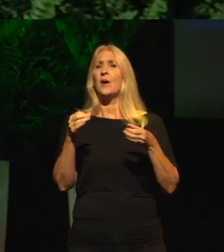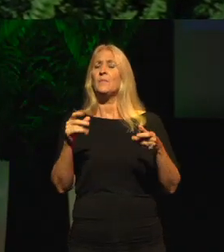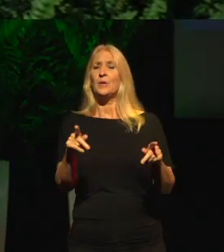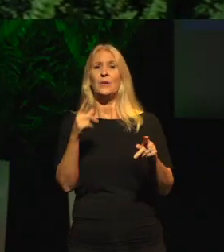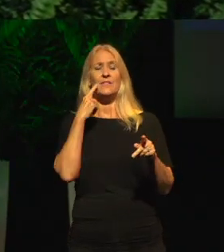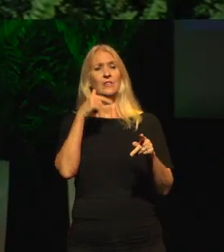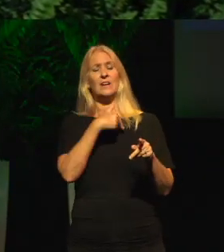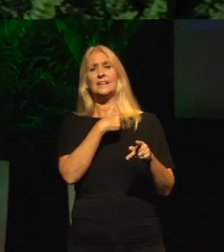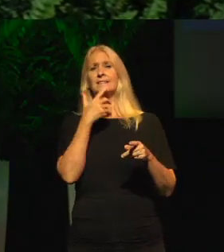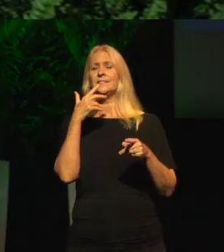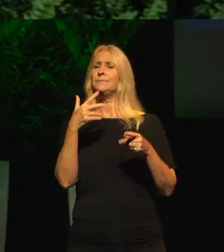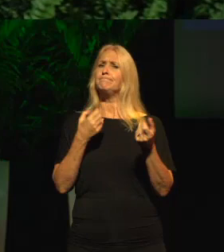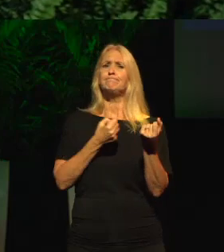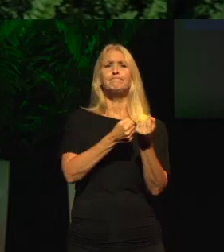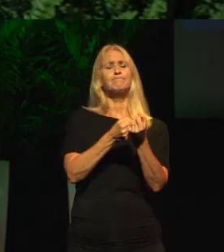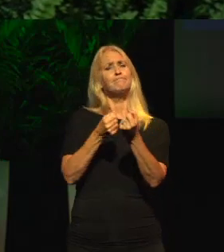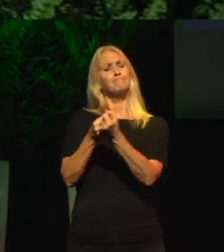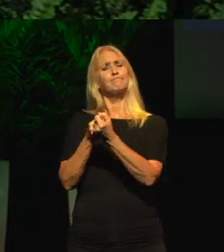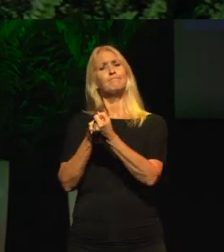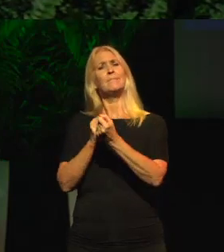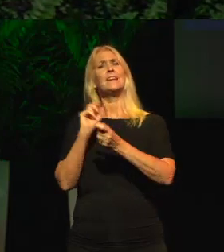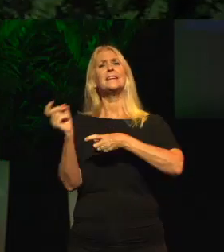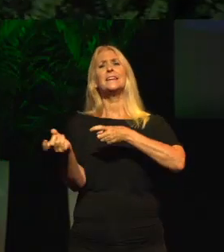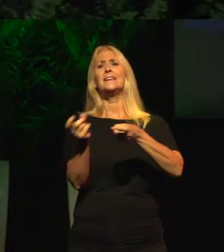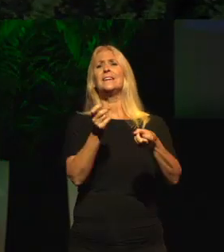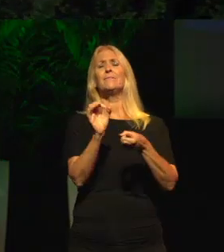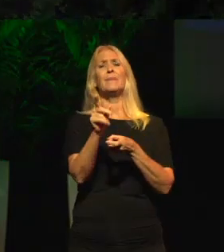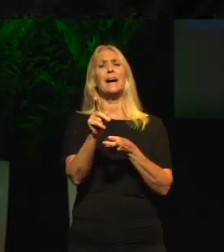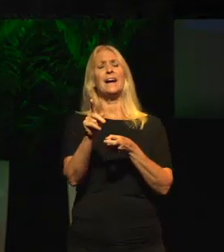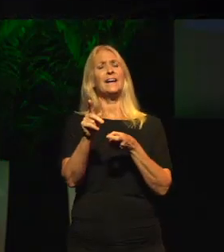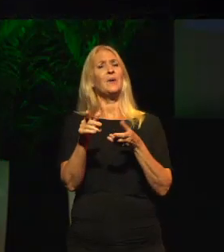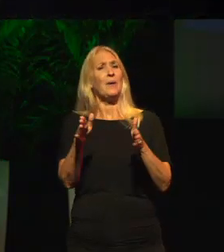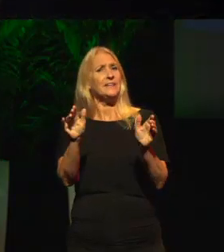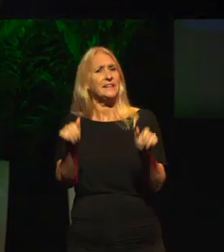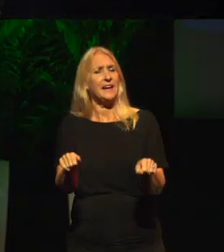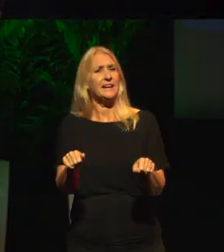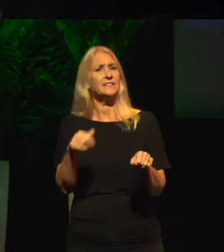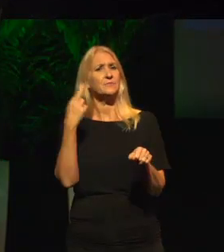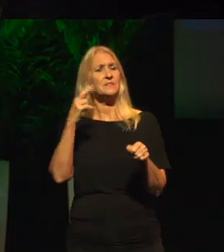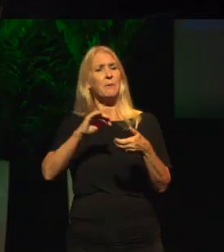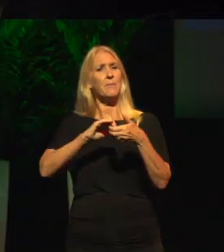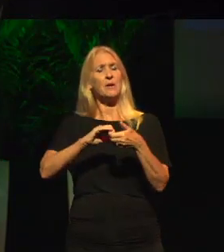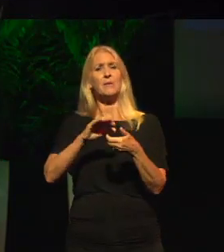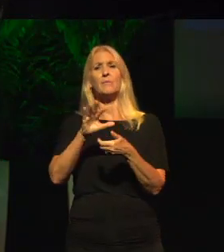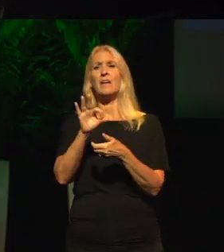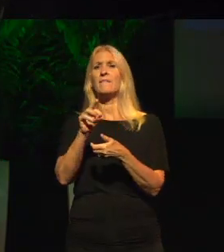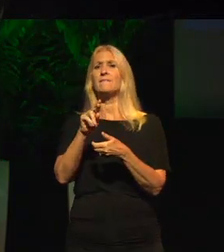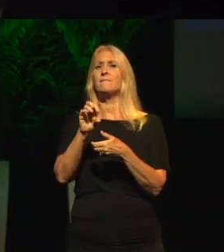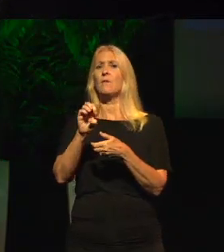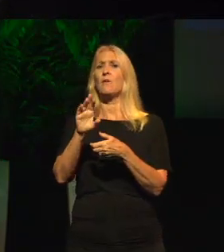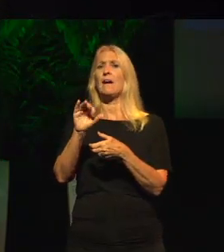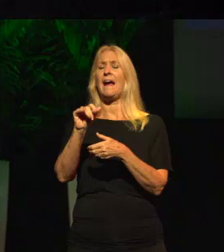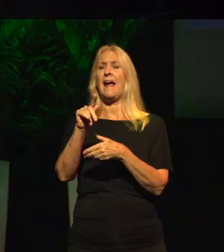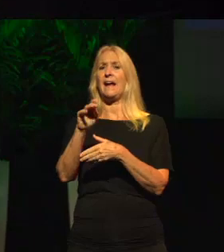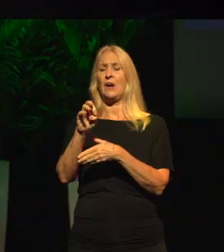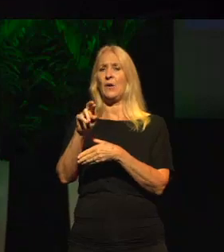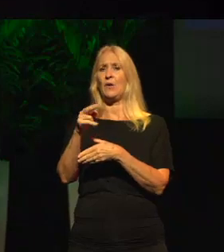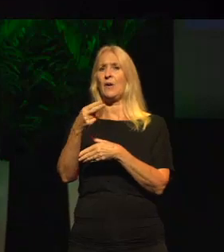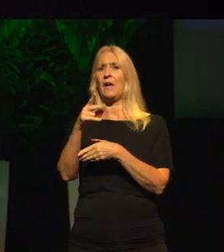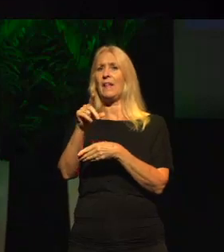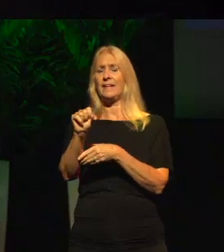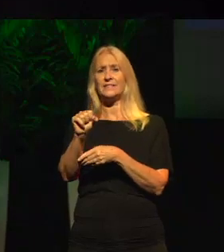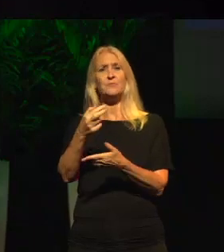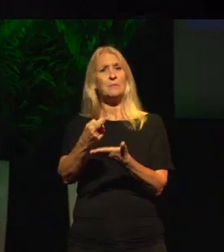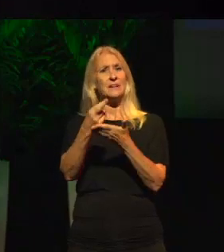to give back in ways that we can. This is why we're partnering with 4 Acre Hills Rehabilitation and Nursing Center. It